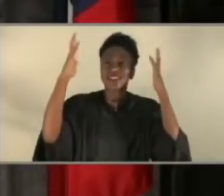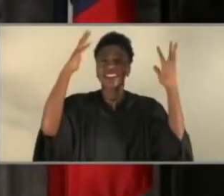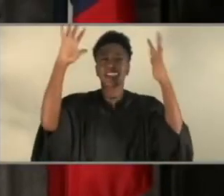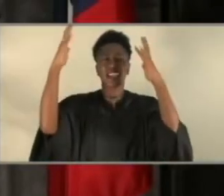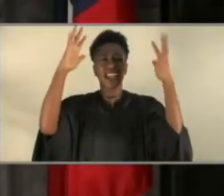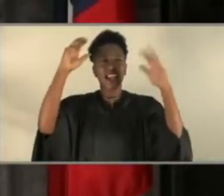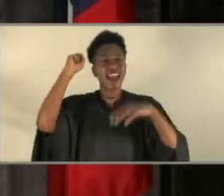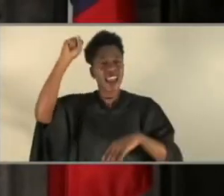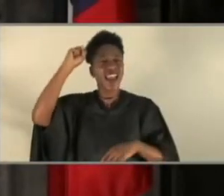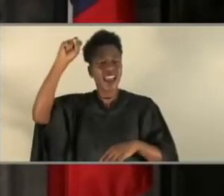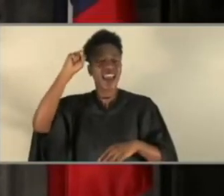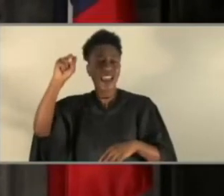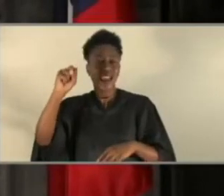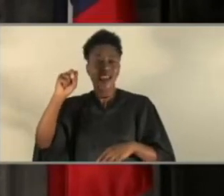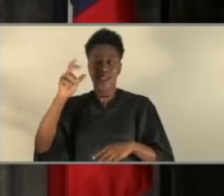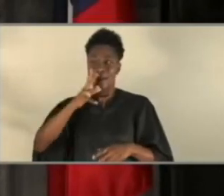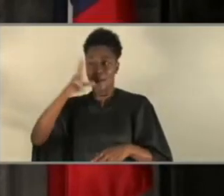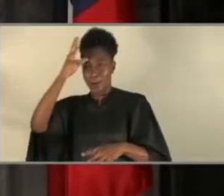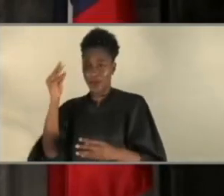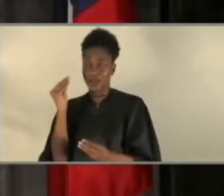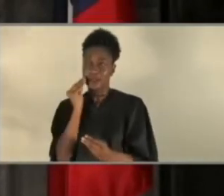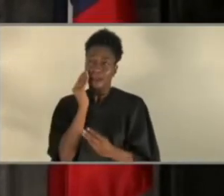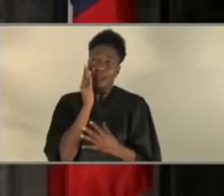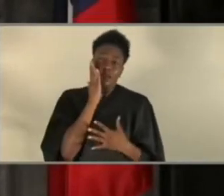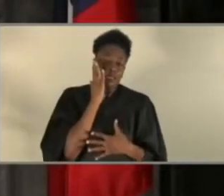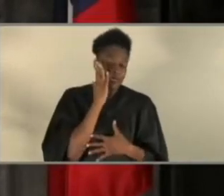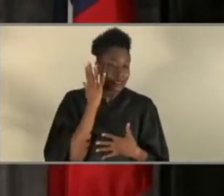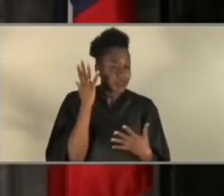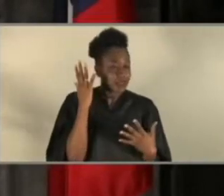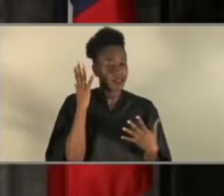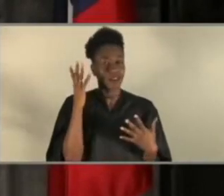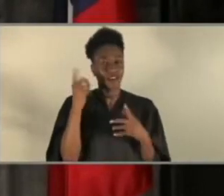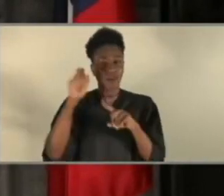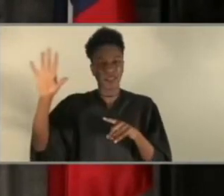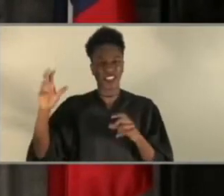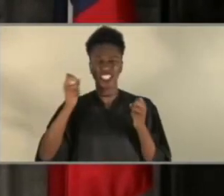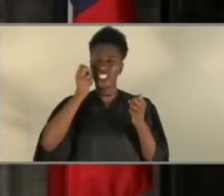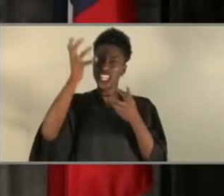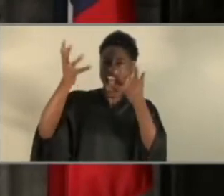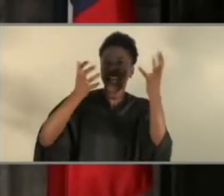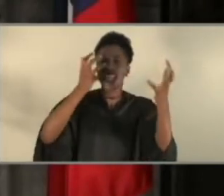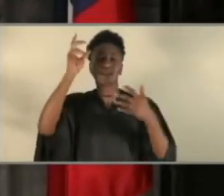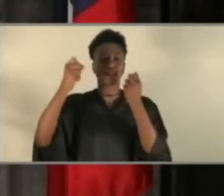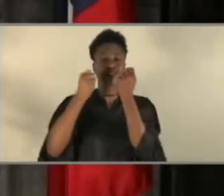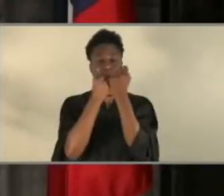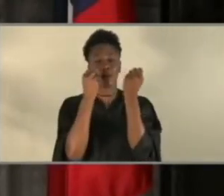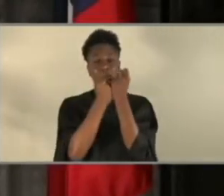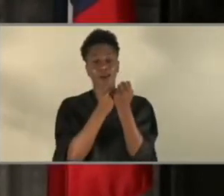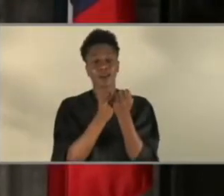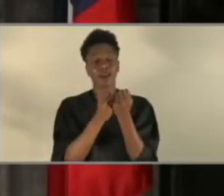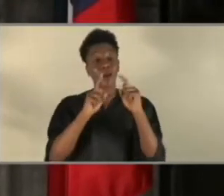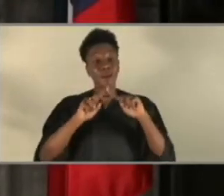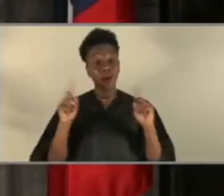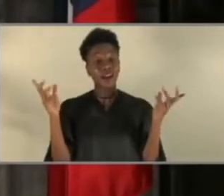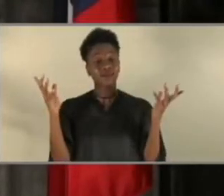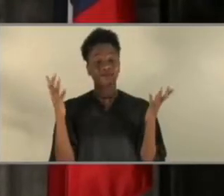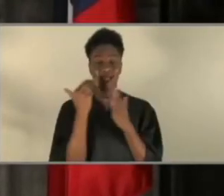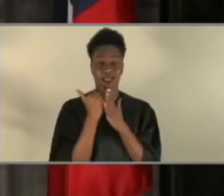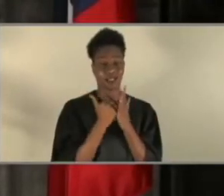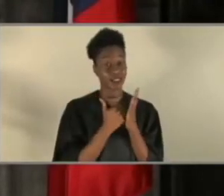on and be embarrassed by our parents over the top screens of joy and support. But here's a